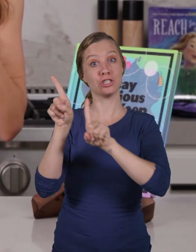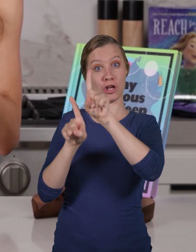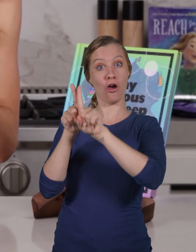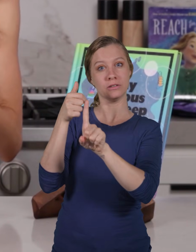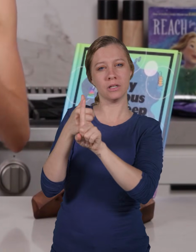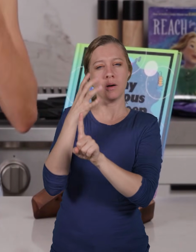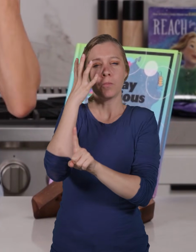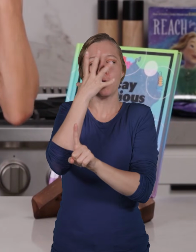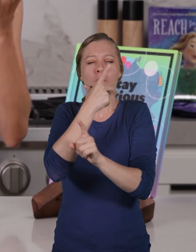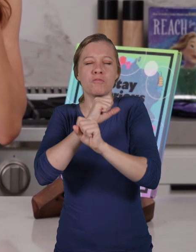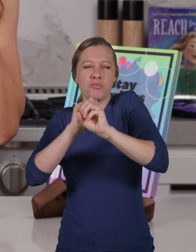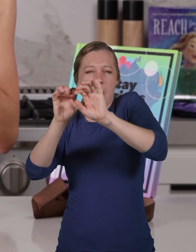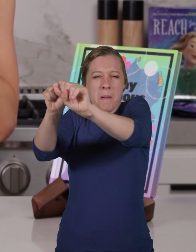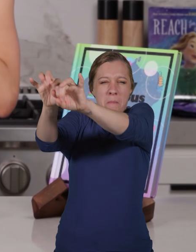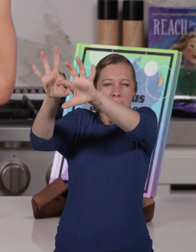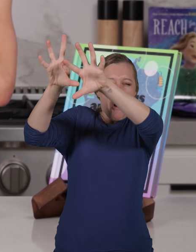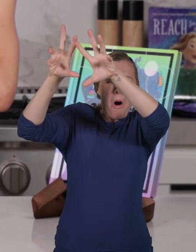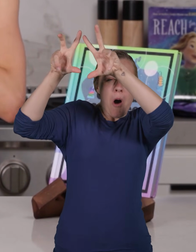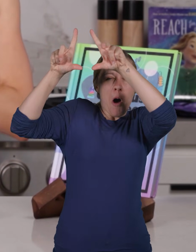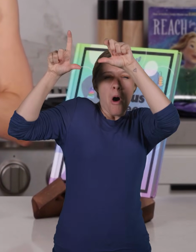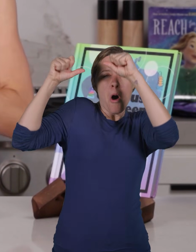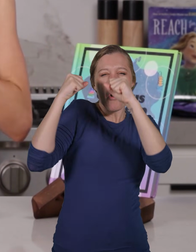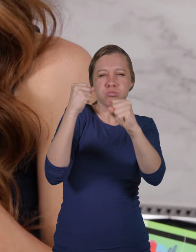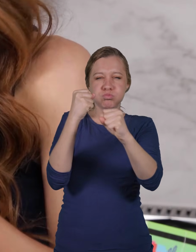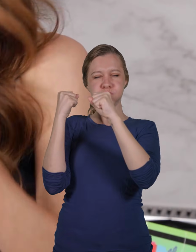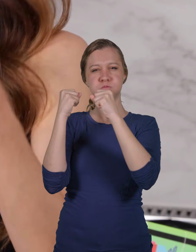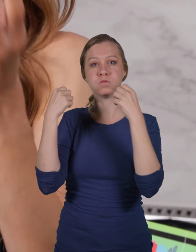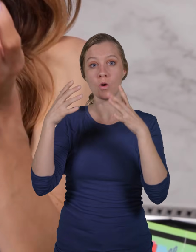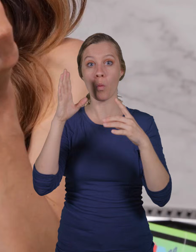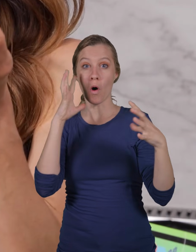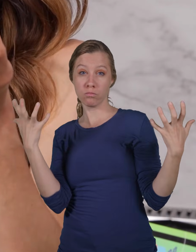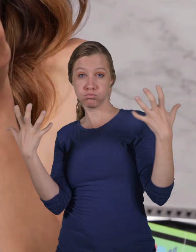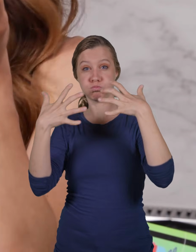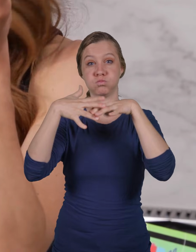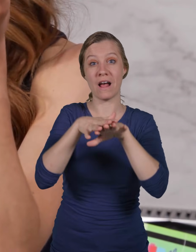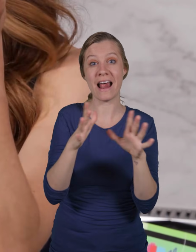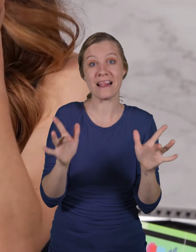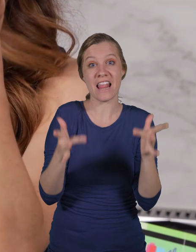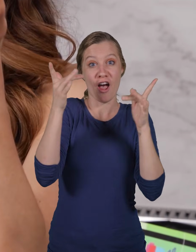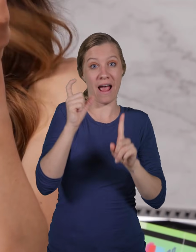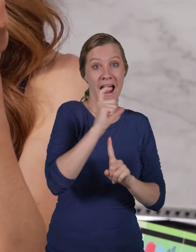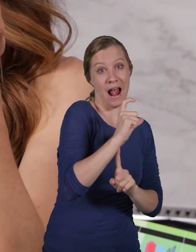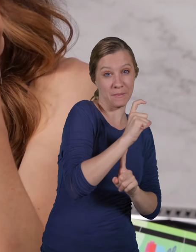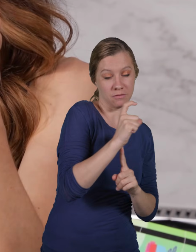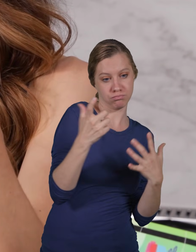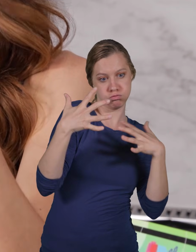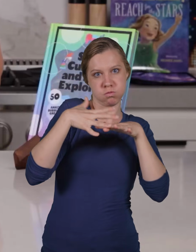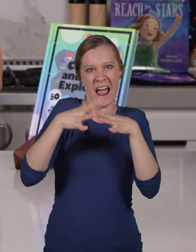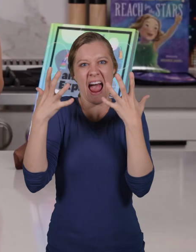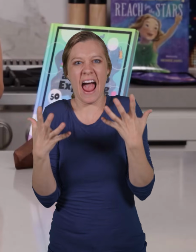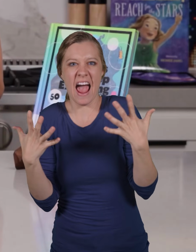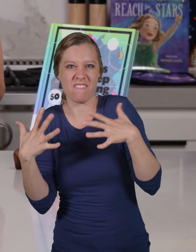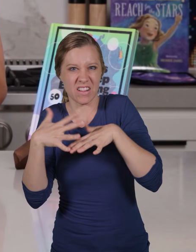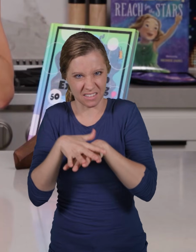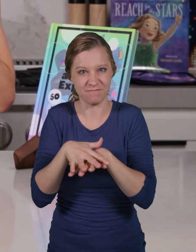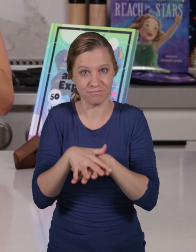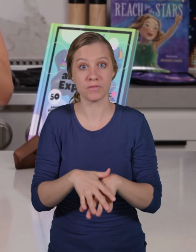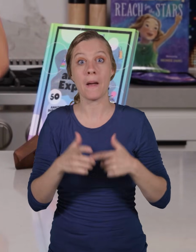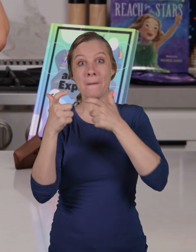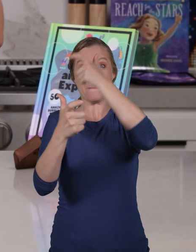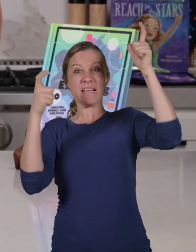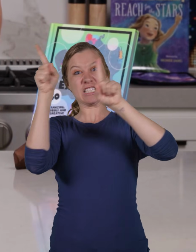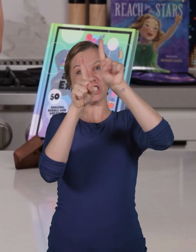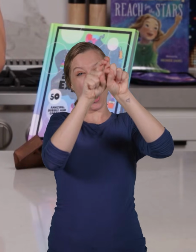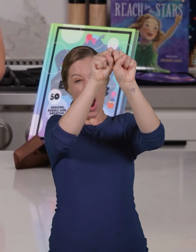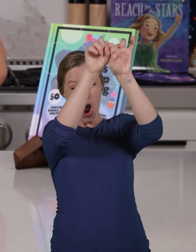it's because stars are these big, bright, beautiful engines that fuse lighter elements into heavier ones. And big stars, they